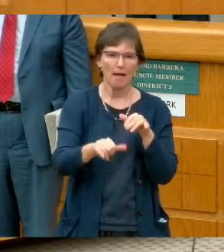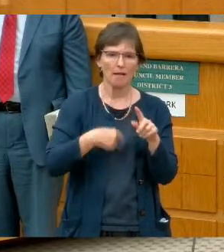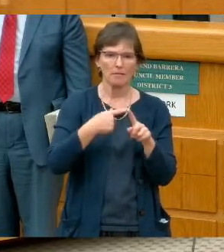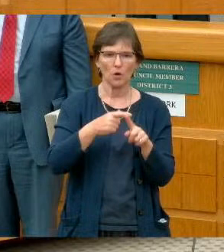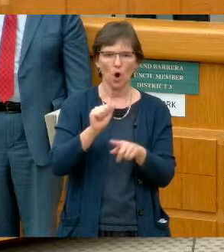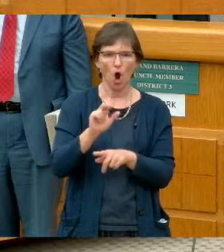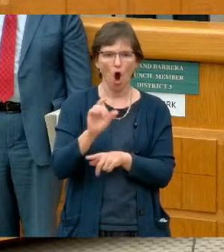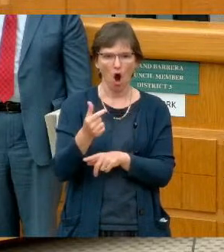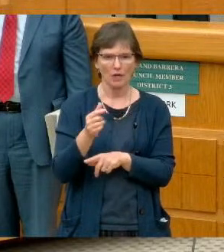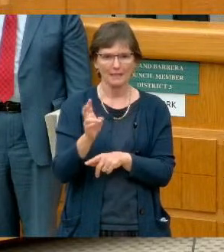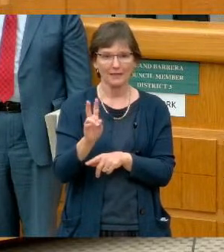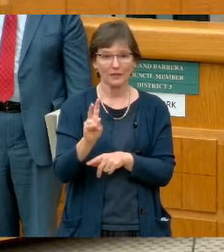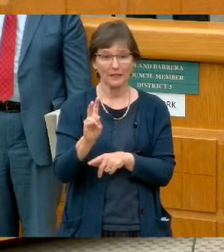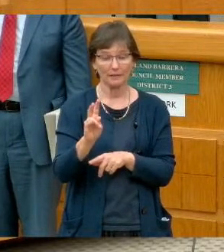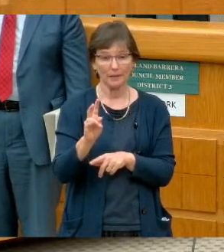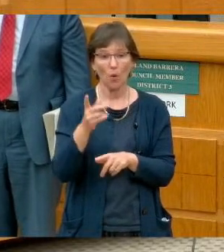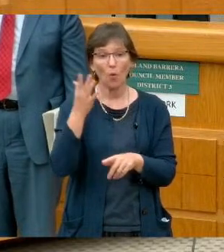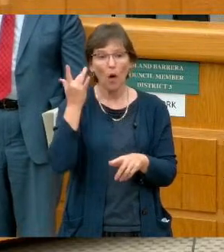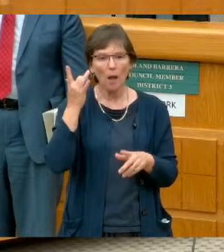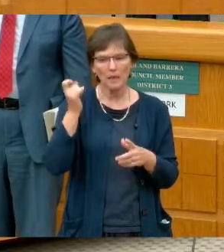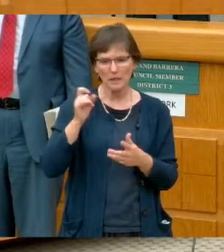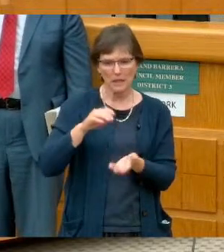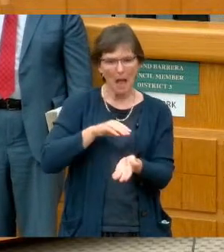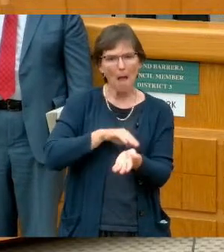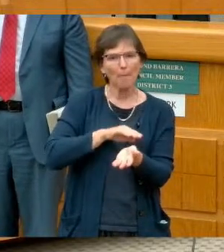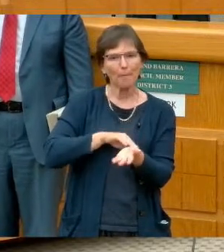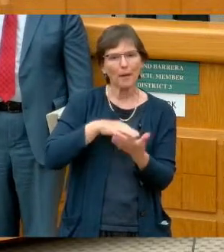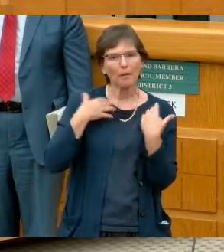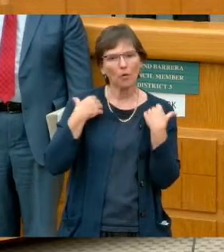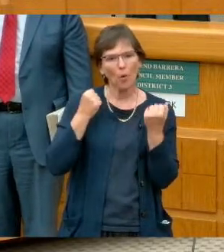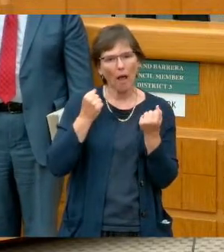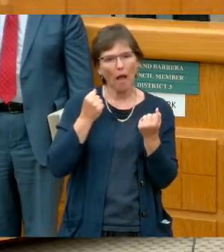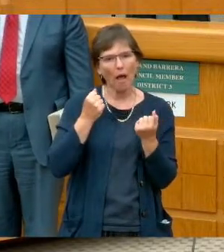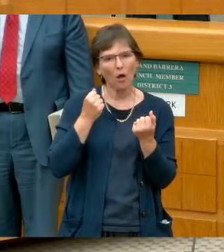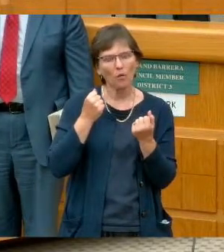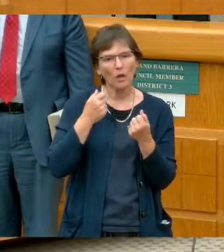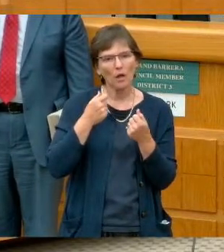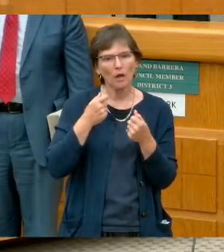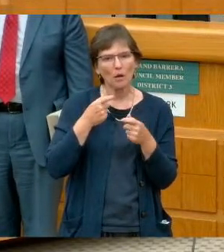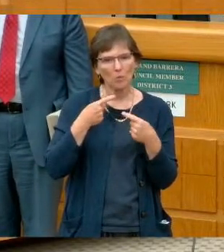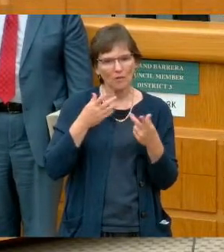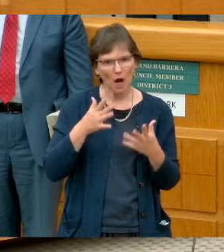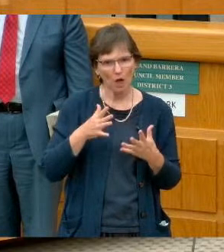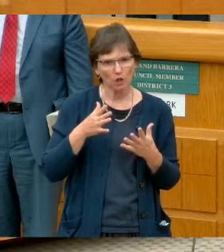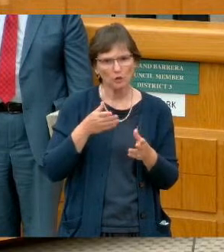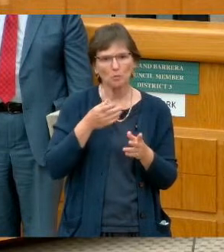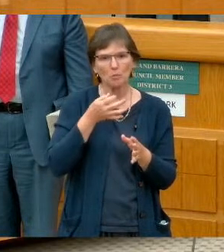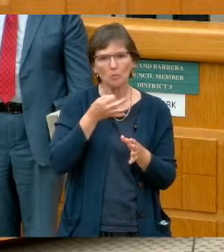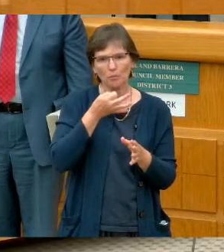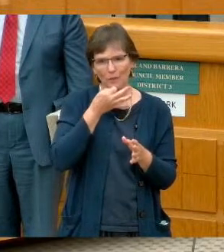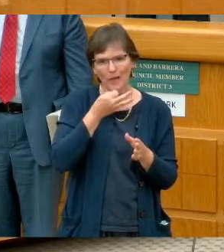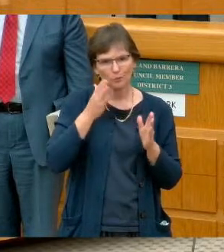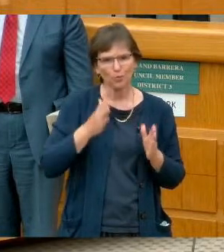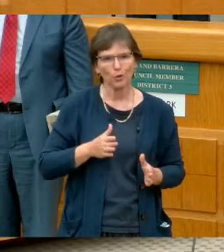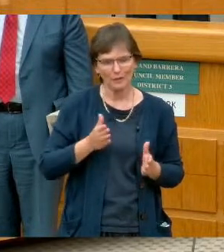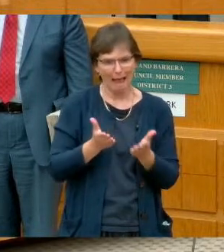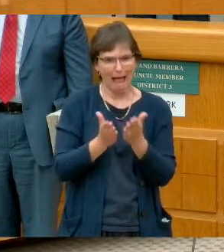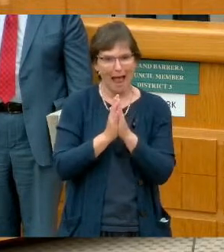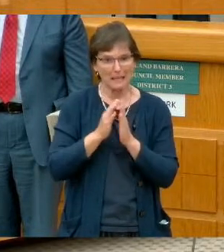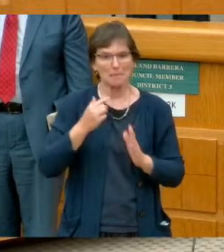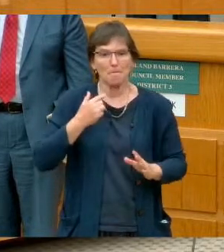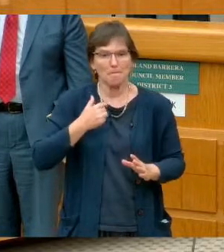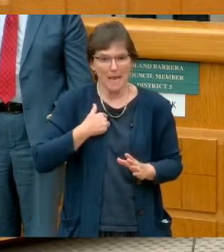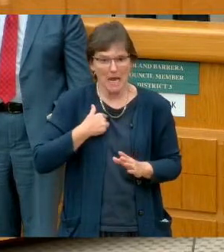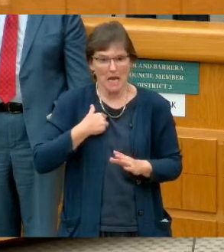health providers. They asked me, as an emergency manager, to make certain that we could do everything in